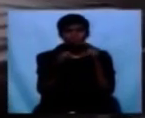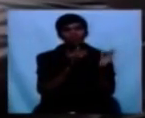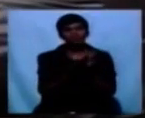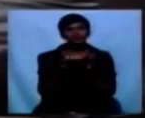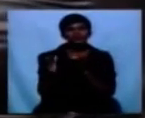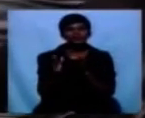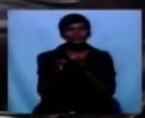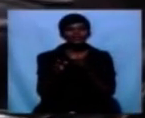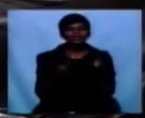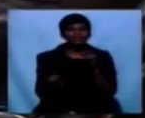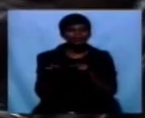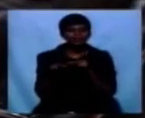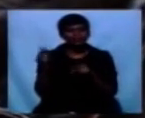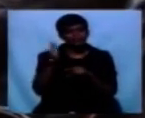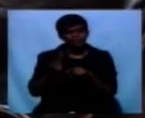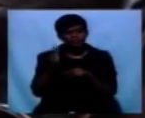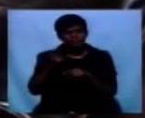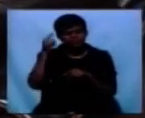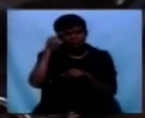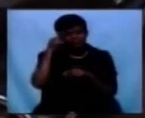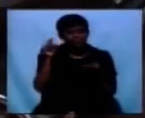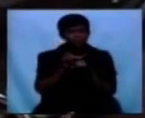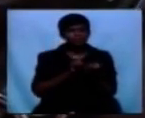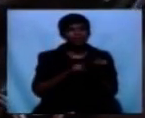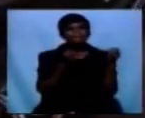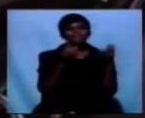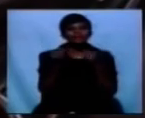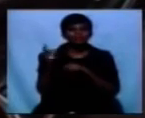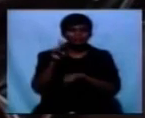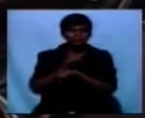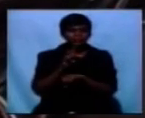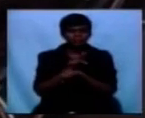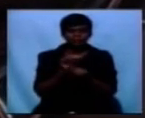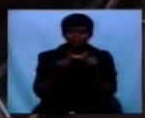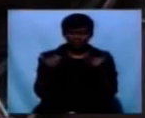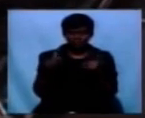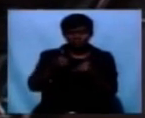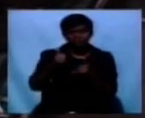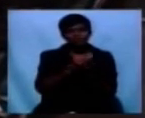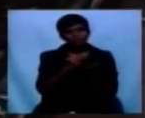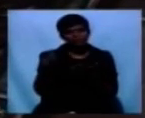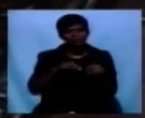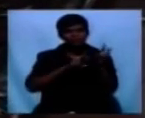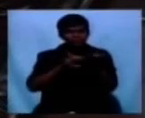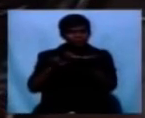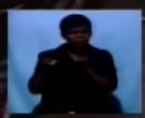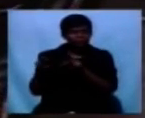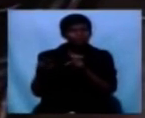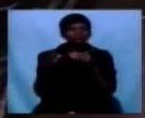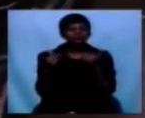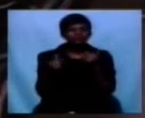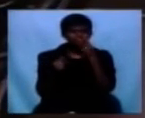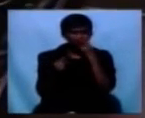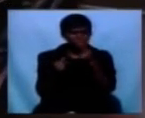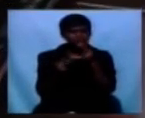have accused government of failing to plan and taking on too many projects that eventually you failed to supervise and failed to fund. We're seeing